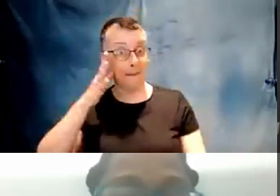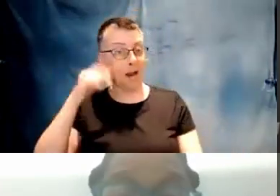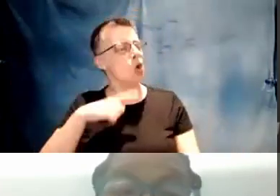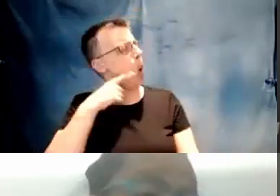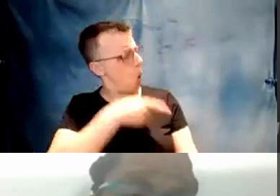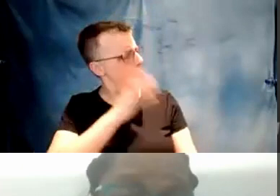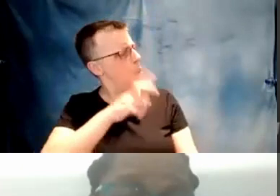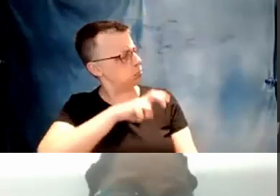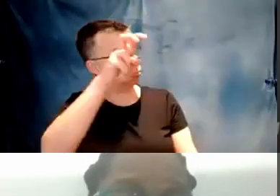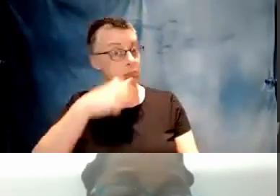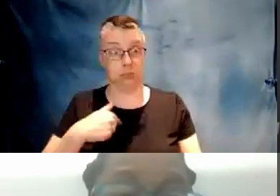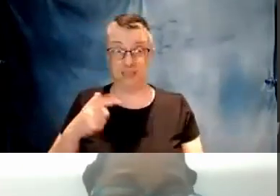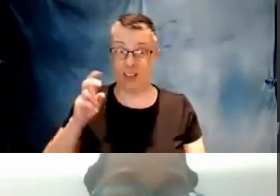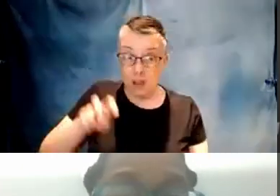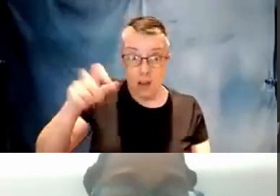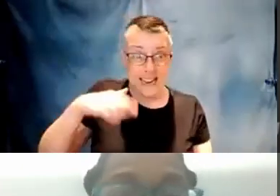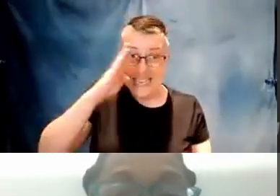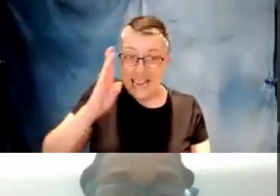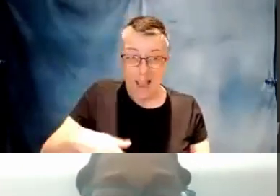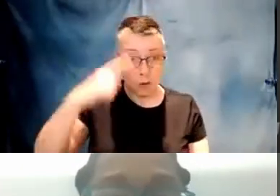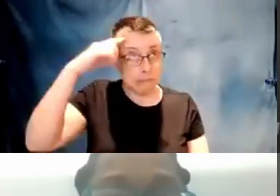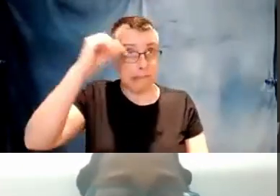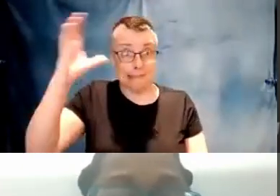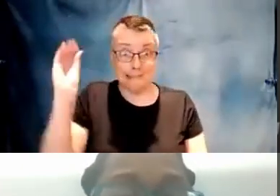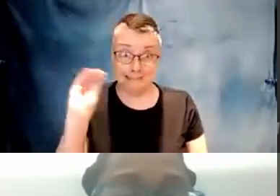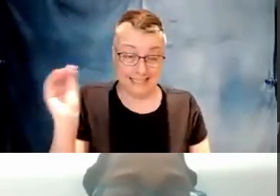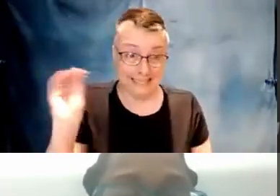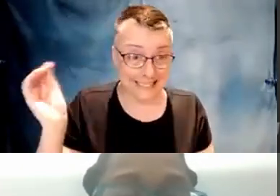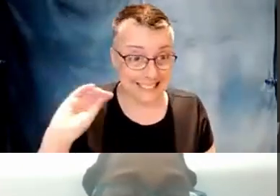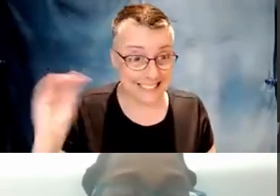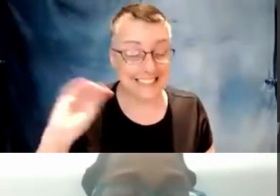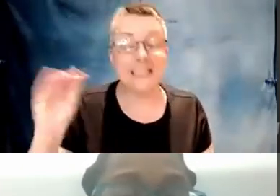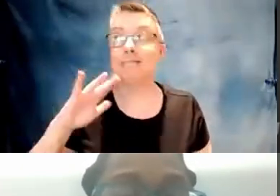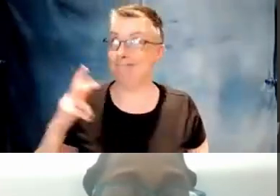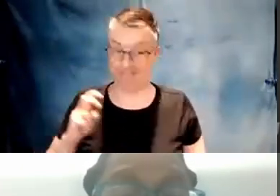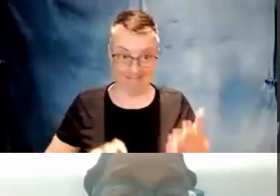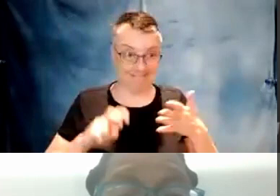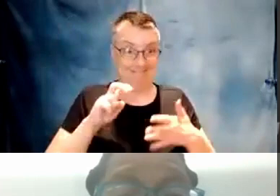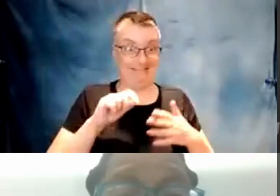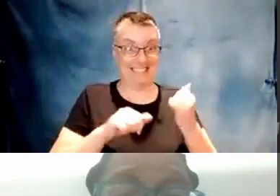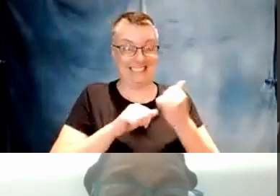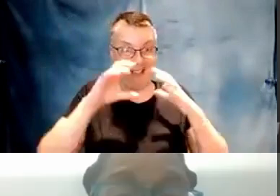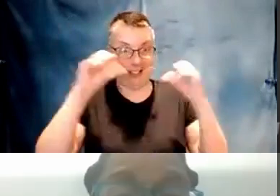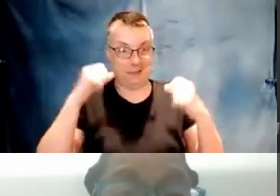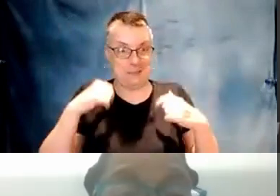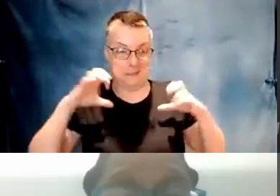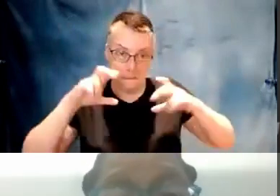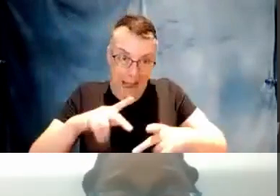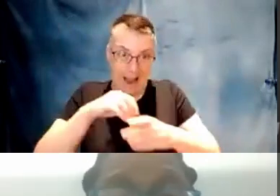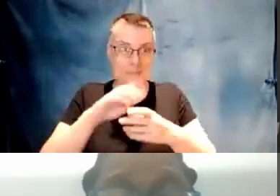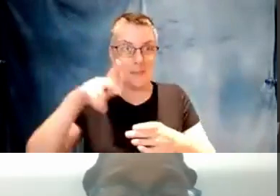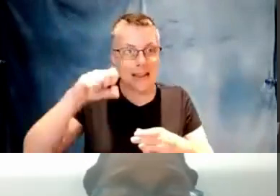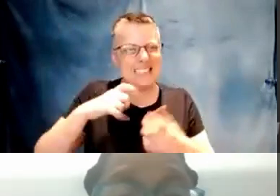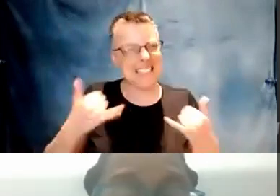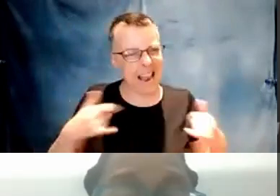about. I wasn't even thinking about that in terms of being able to come back to BPS to